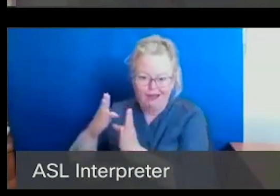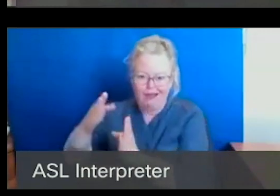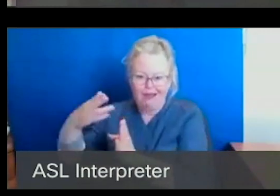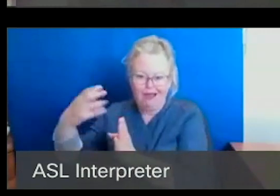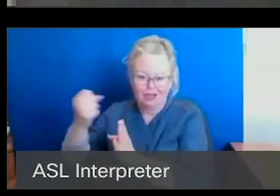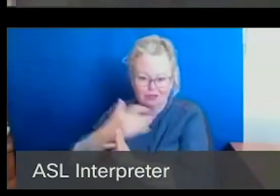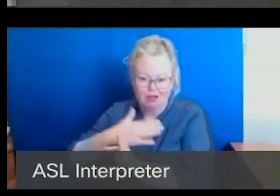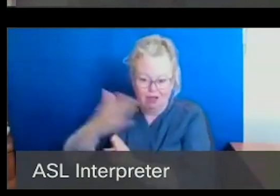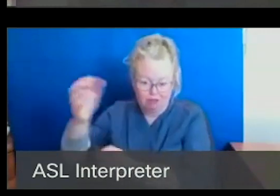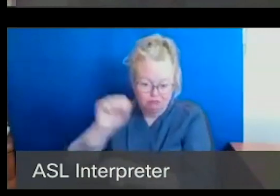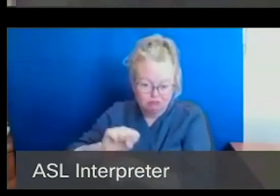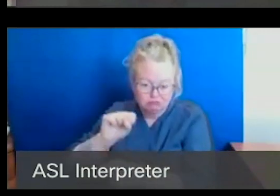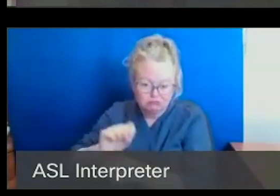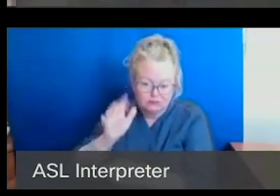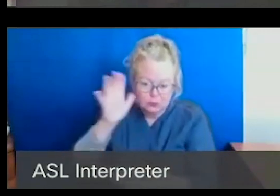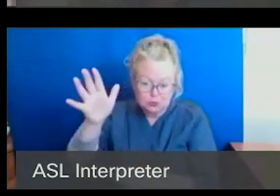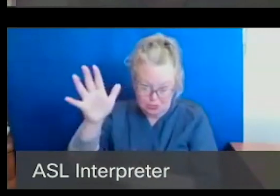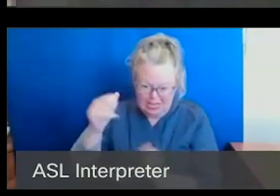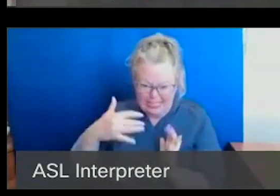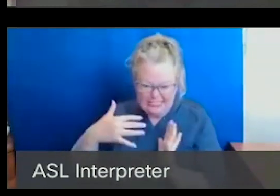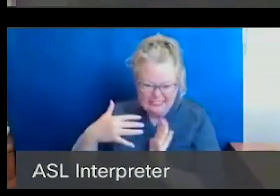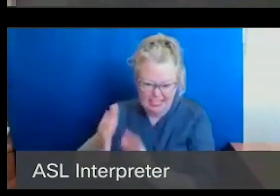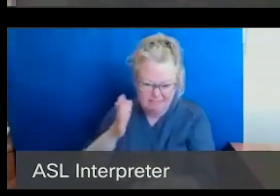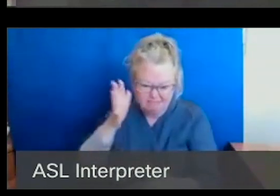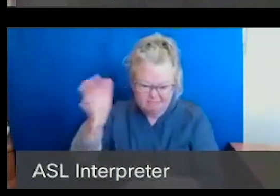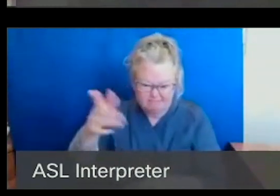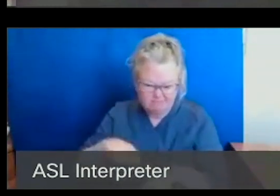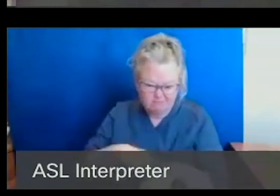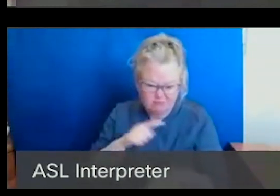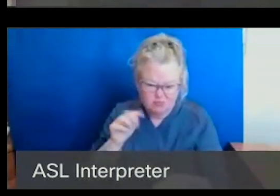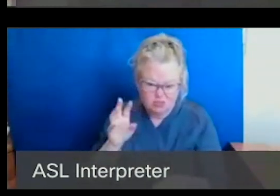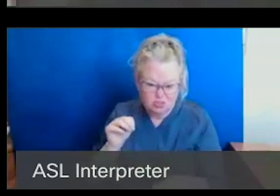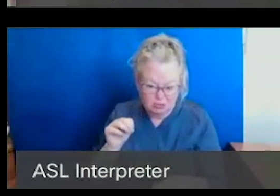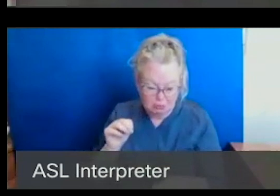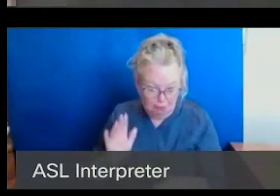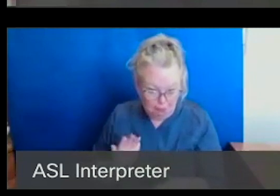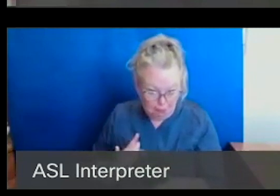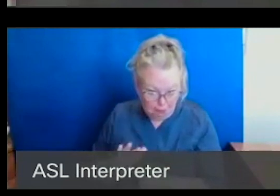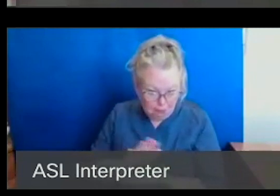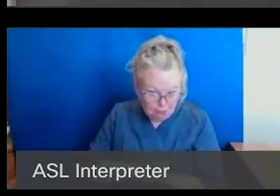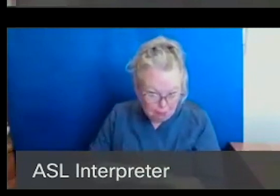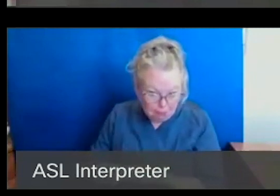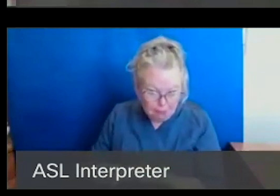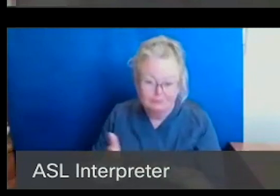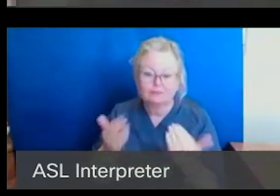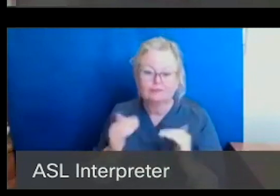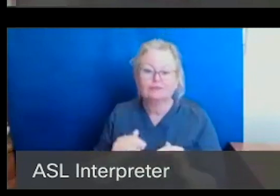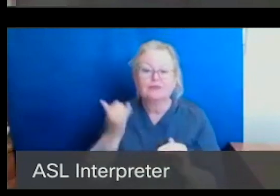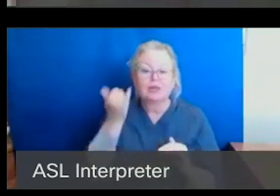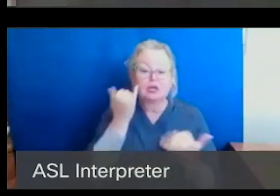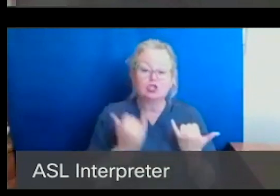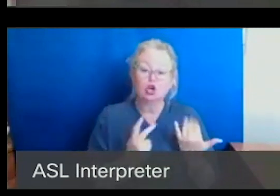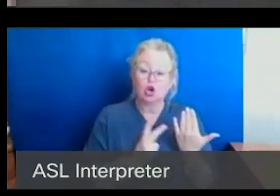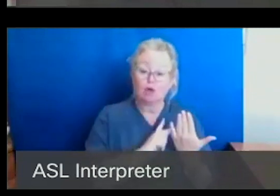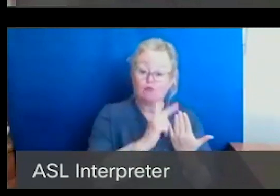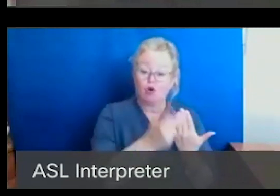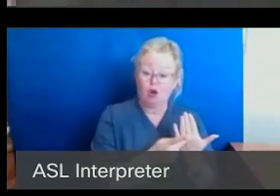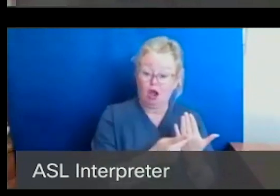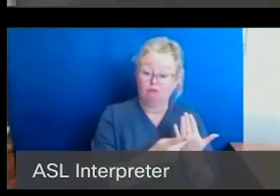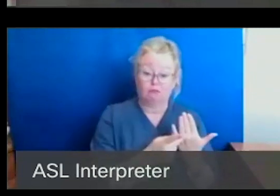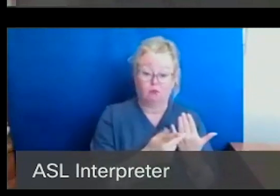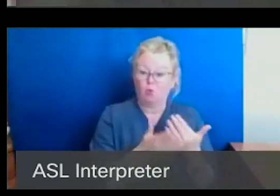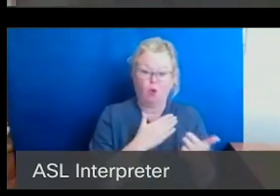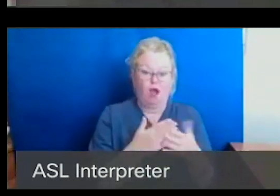Another project could look at if students are recently or currently involved in the program, following them through the rest